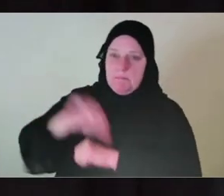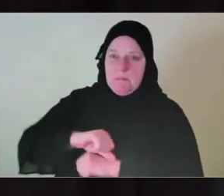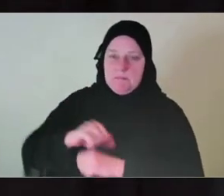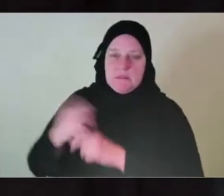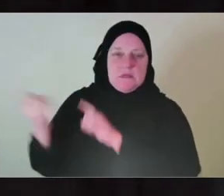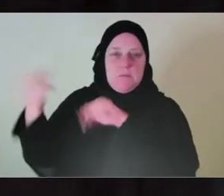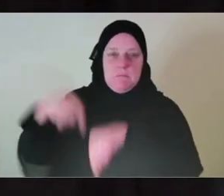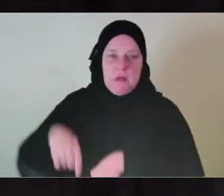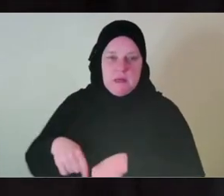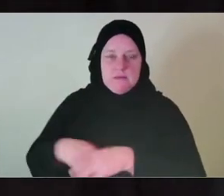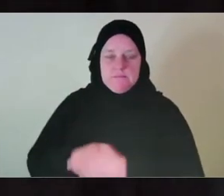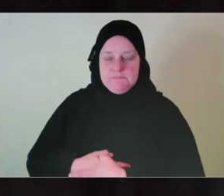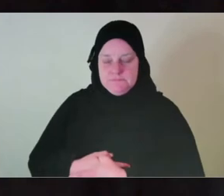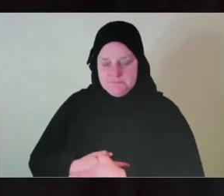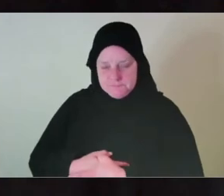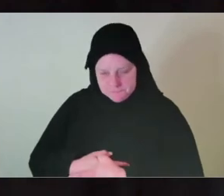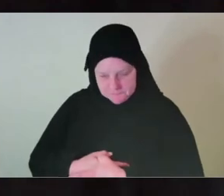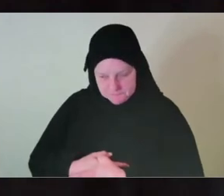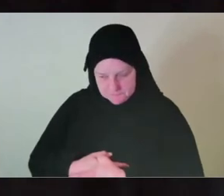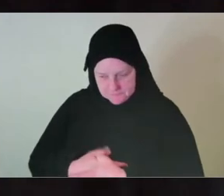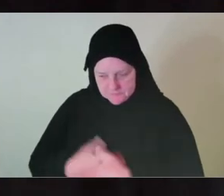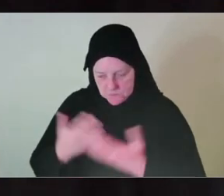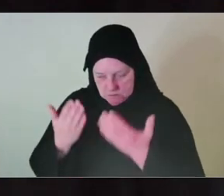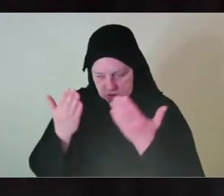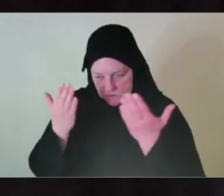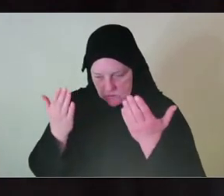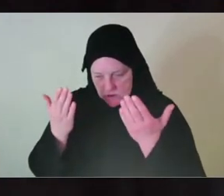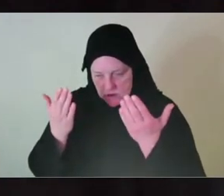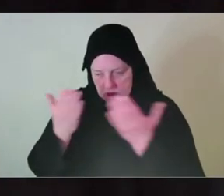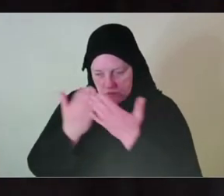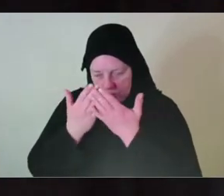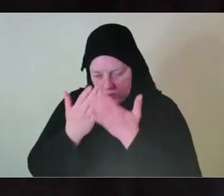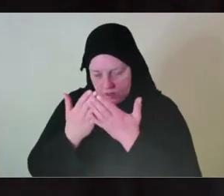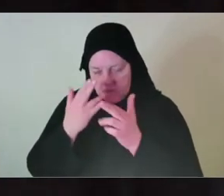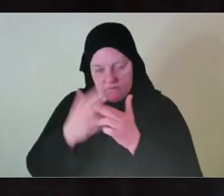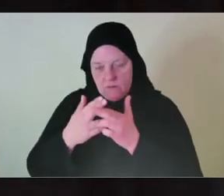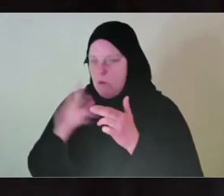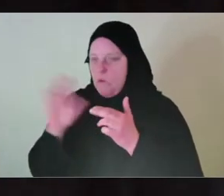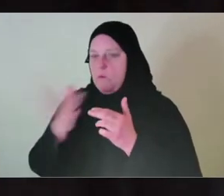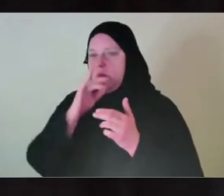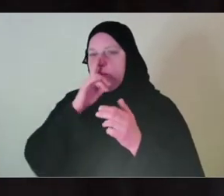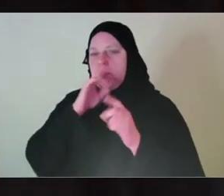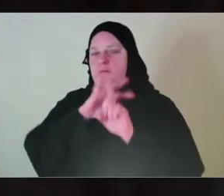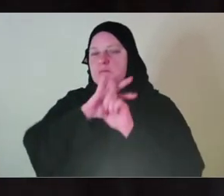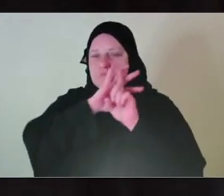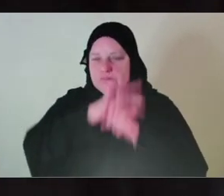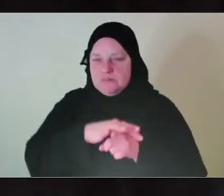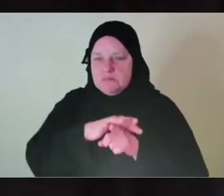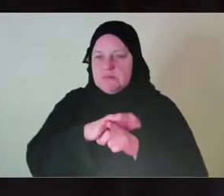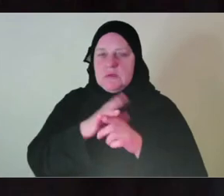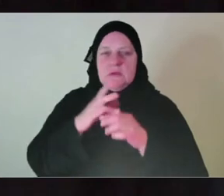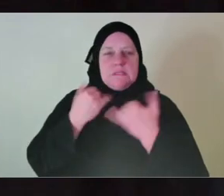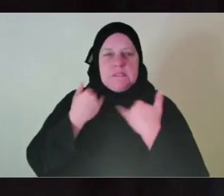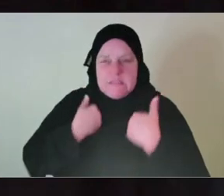We pray for all the oppressed around the world, all the needy, all the sick, our maraja,